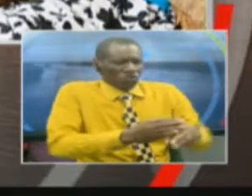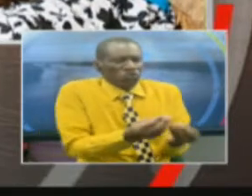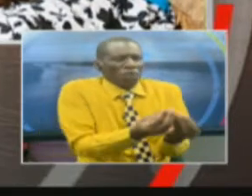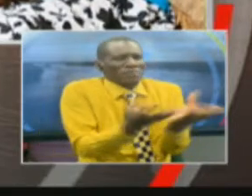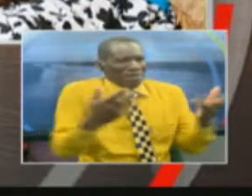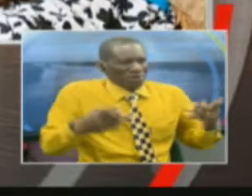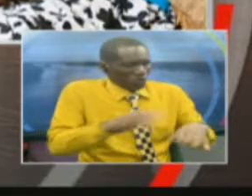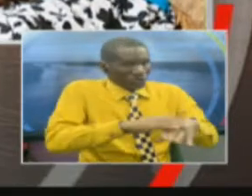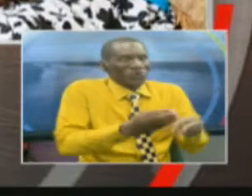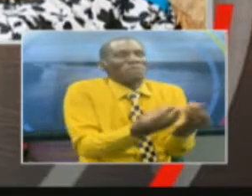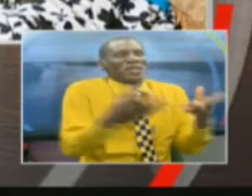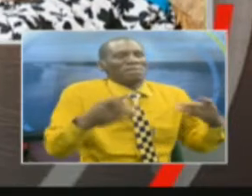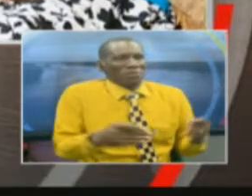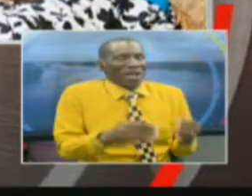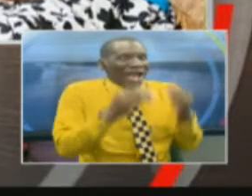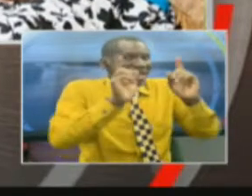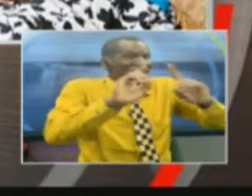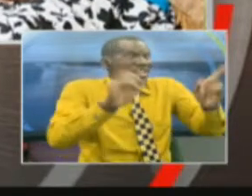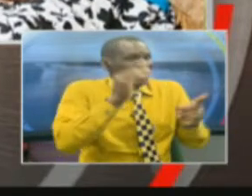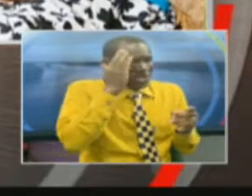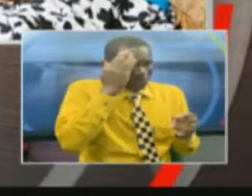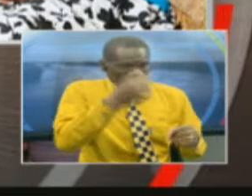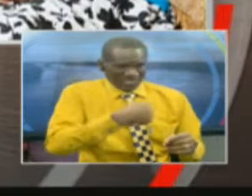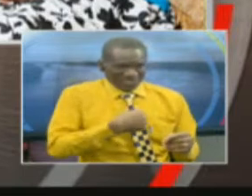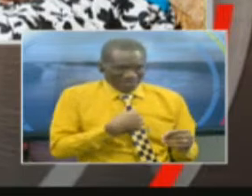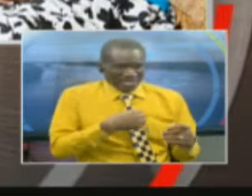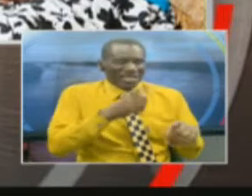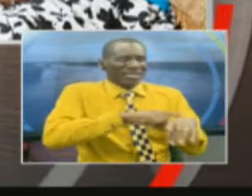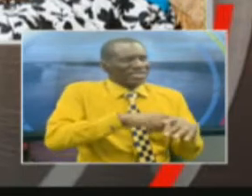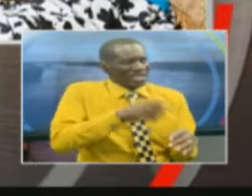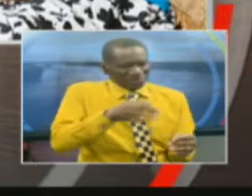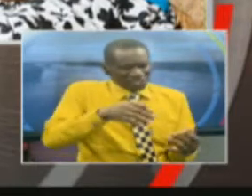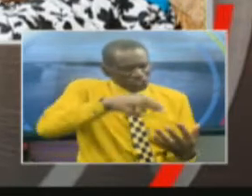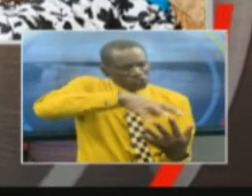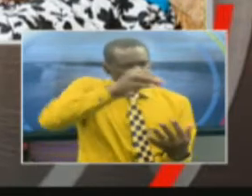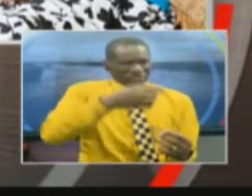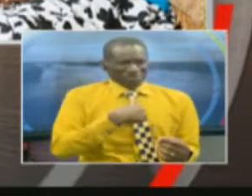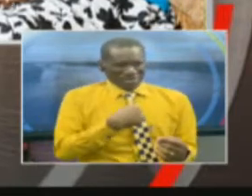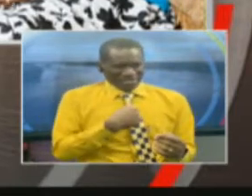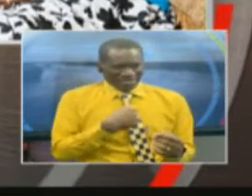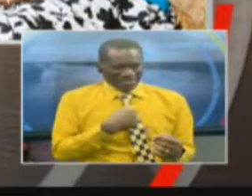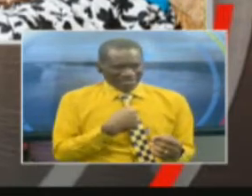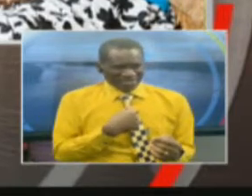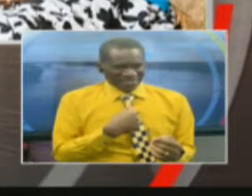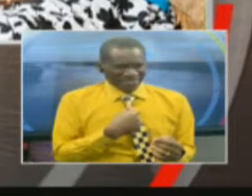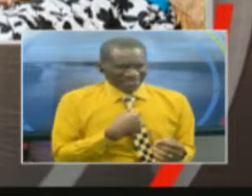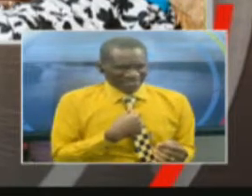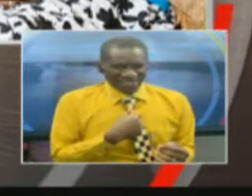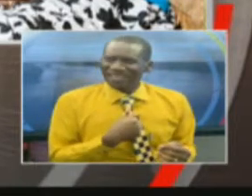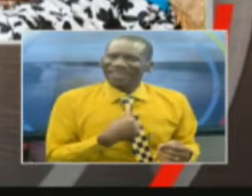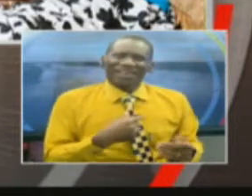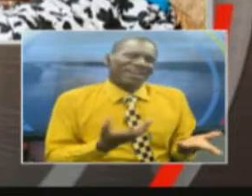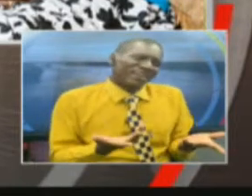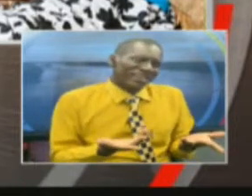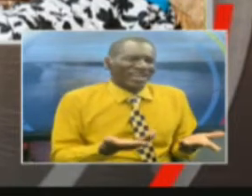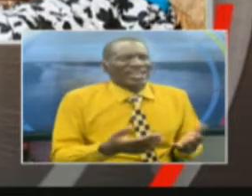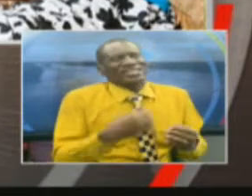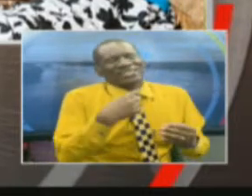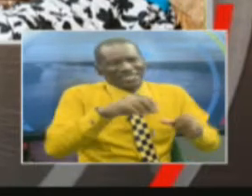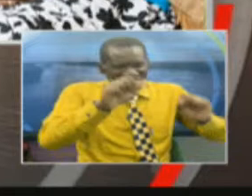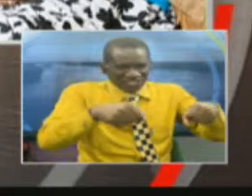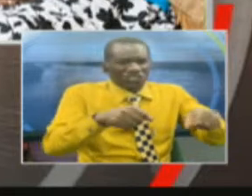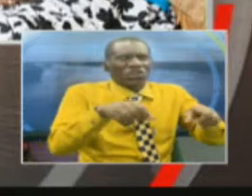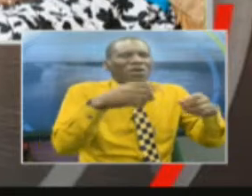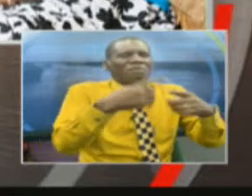people. So when he chose it's me, I thought he only deserved a yes. But also